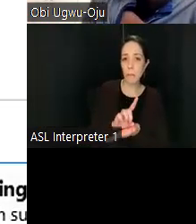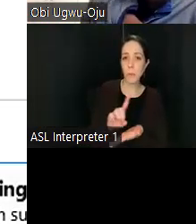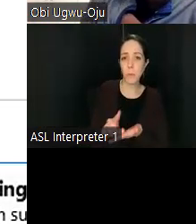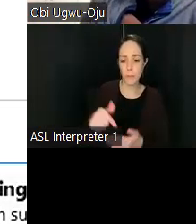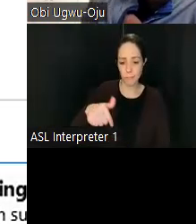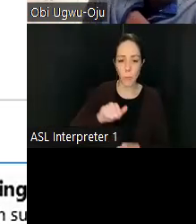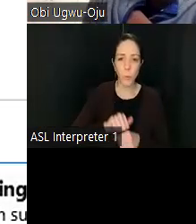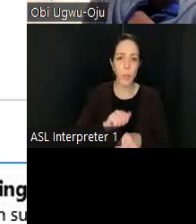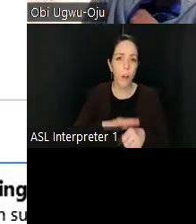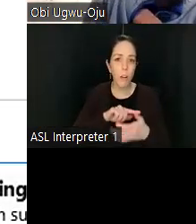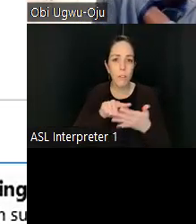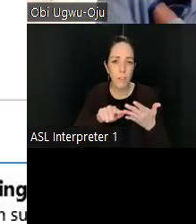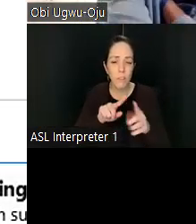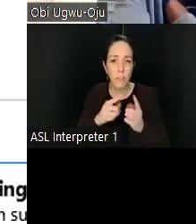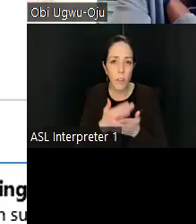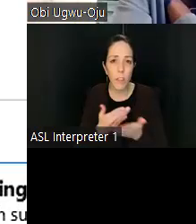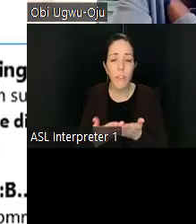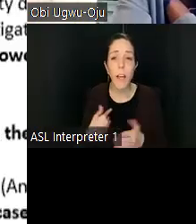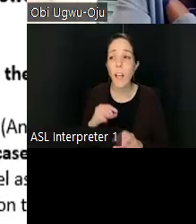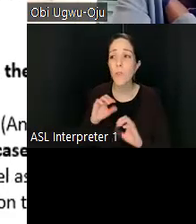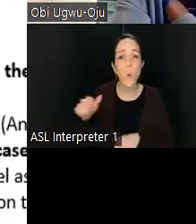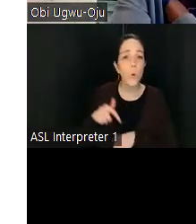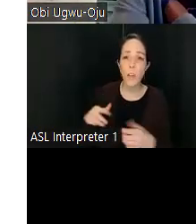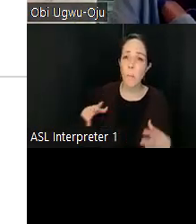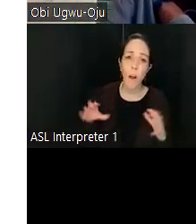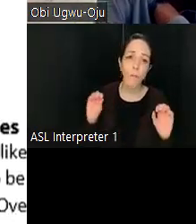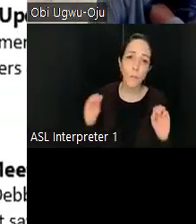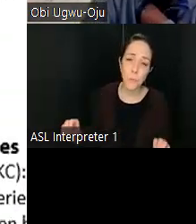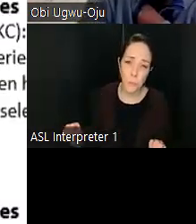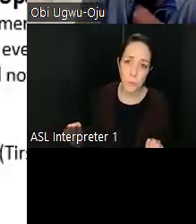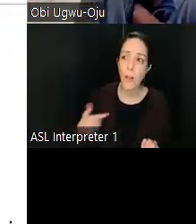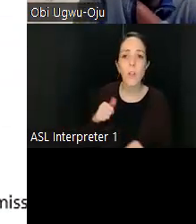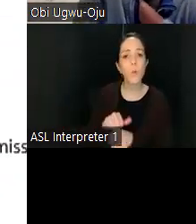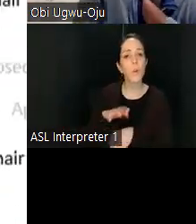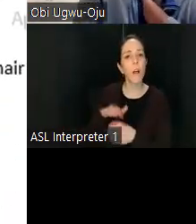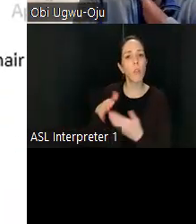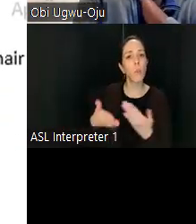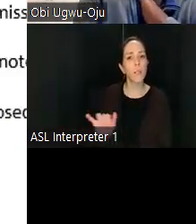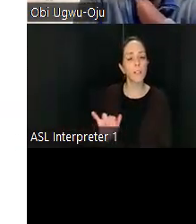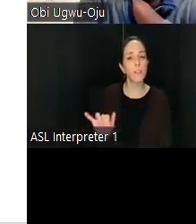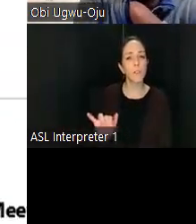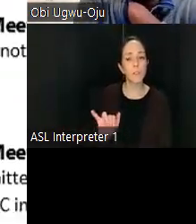things and I didn't get any time off during that week, including the weekends. So